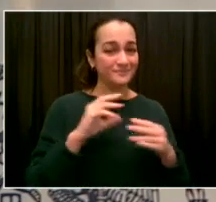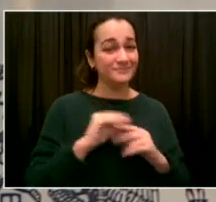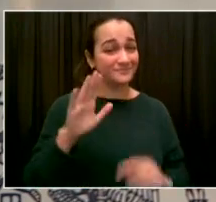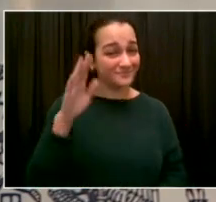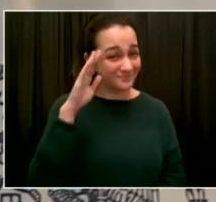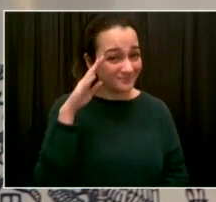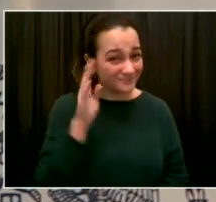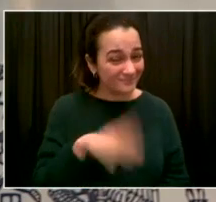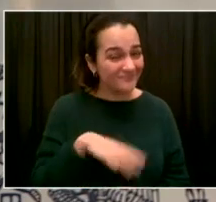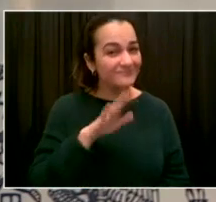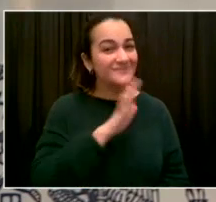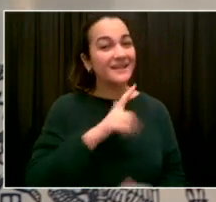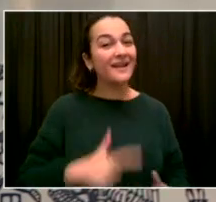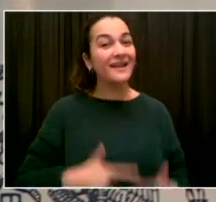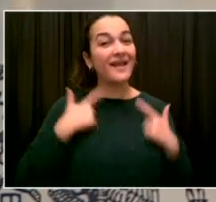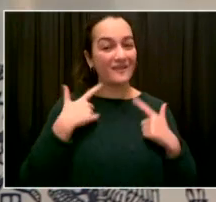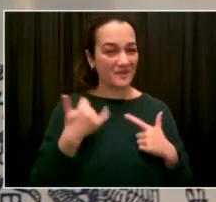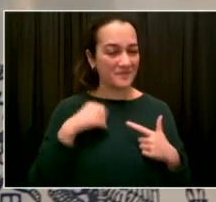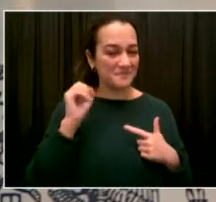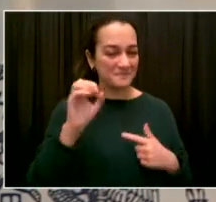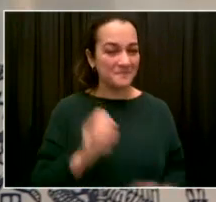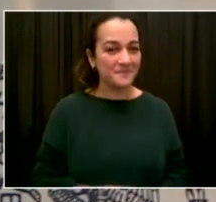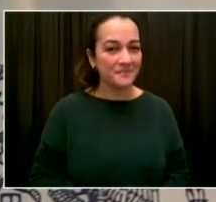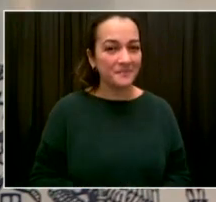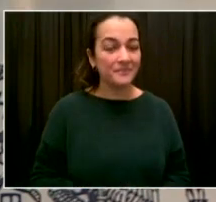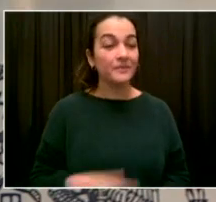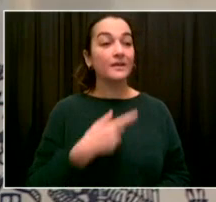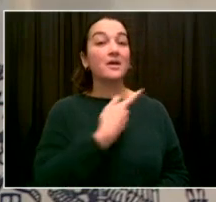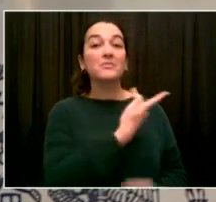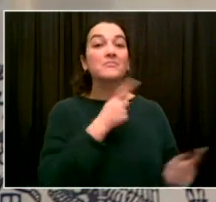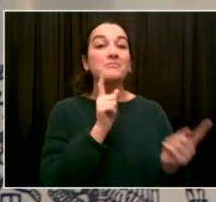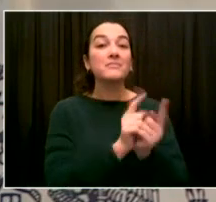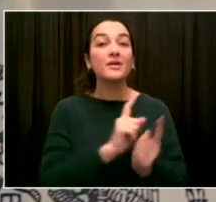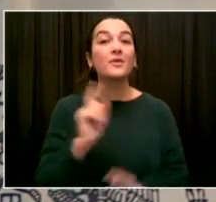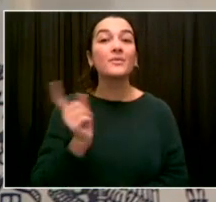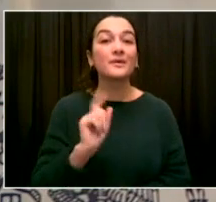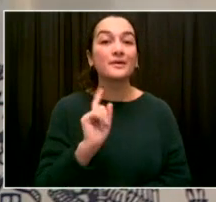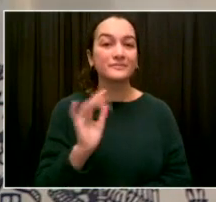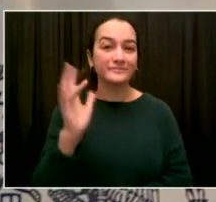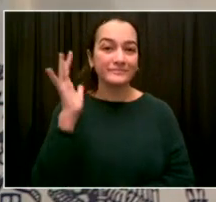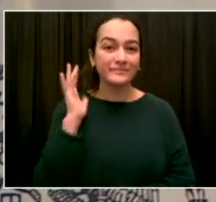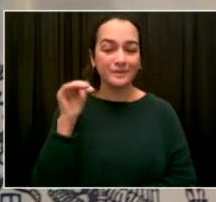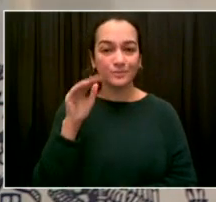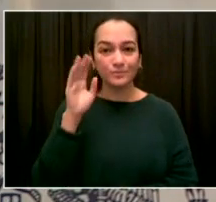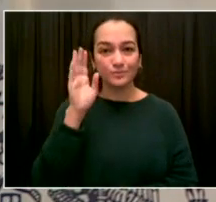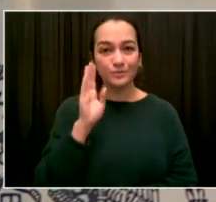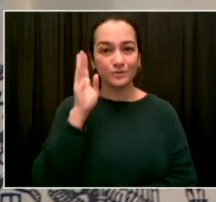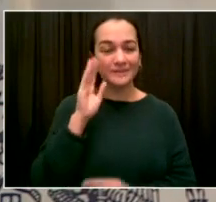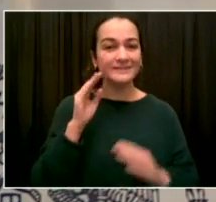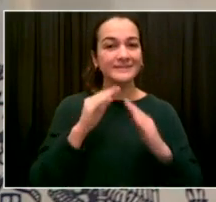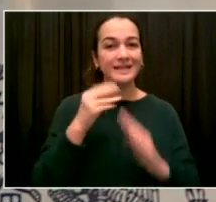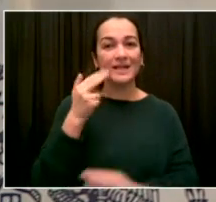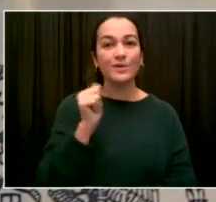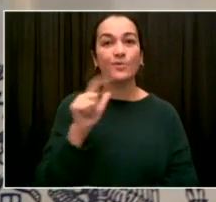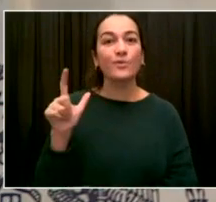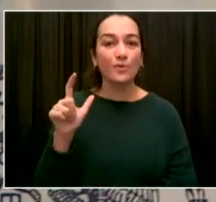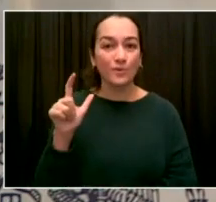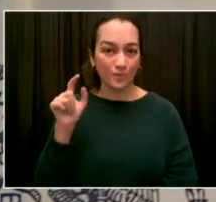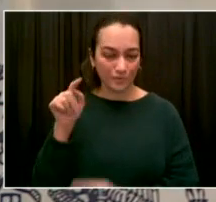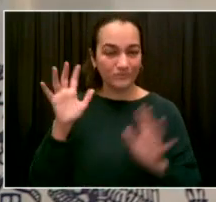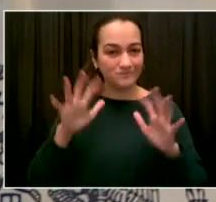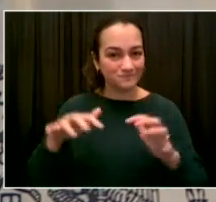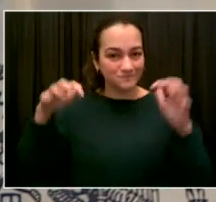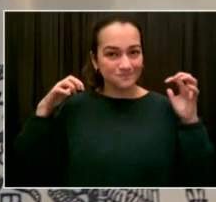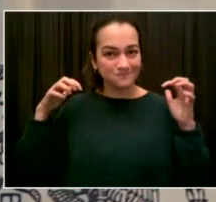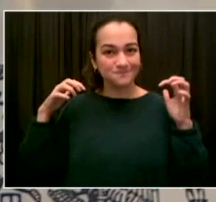in Kensington, Brooklyn. I was just out of college, had an apartment with a roommate, one of my college friends. We got an apartment in Kensington, and we went to a